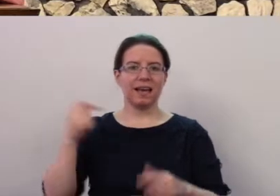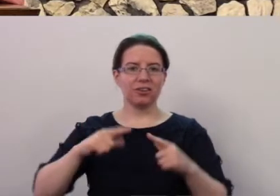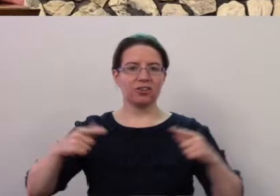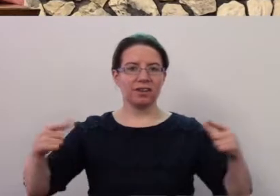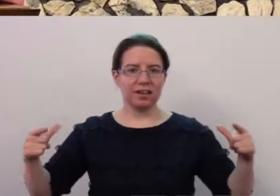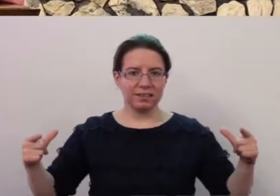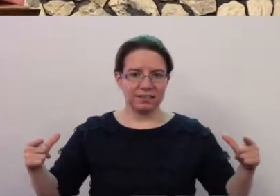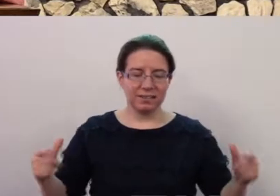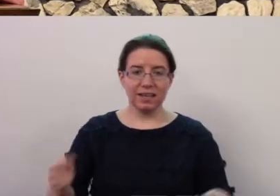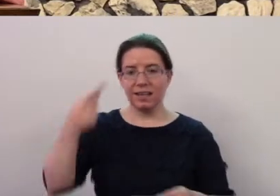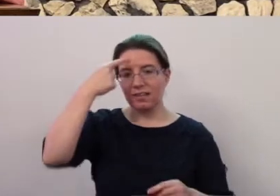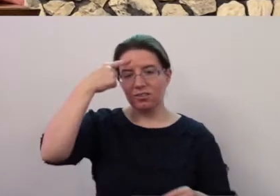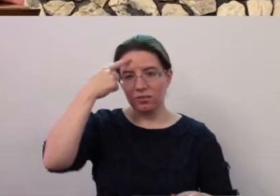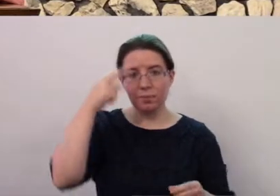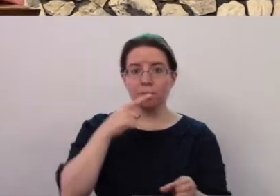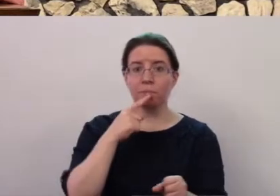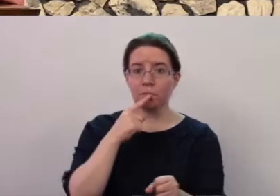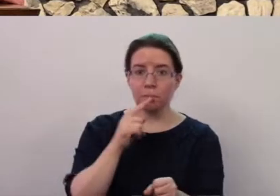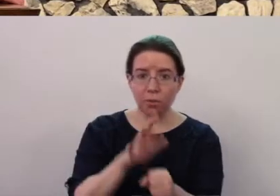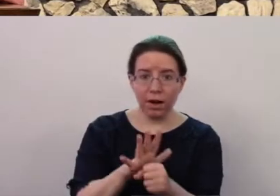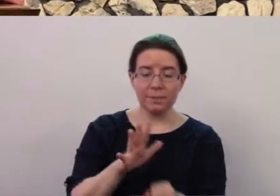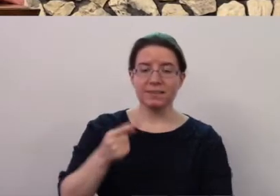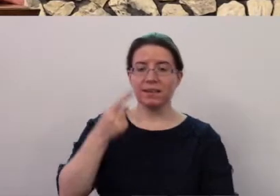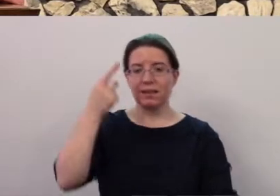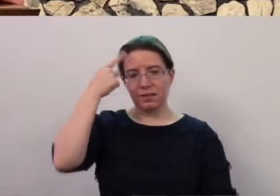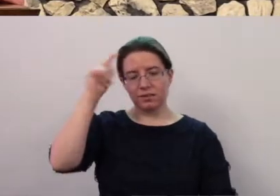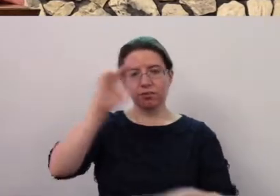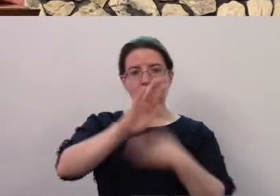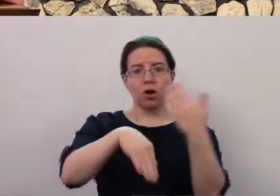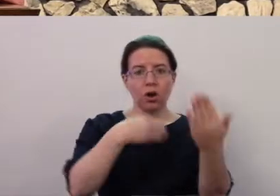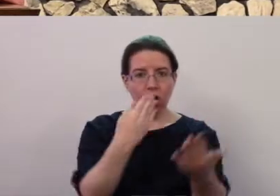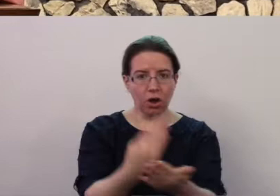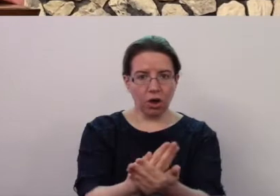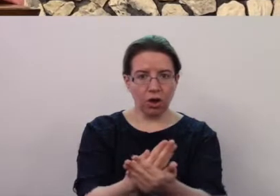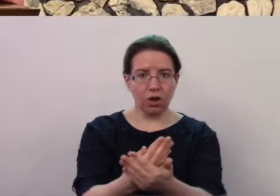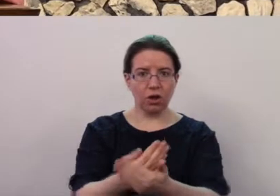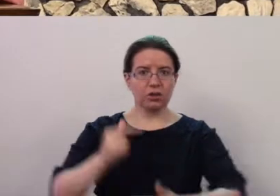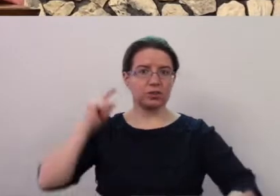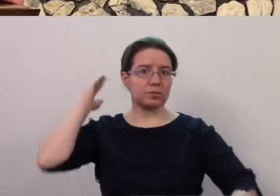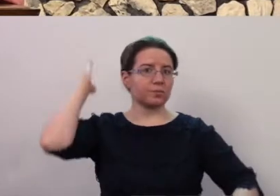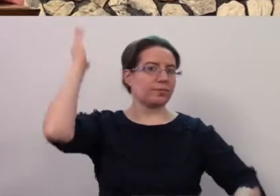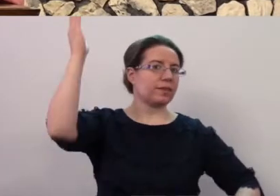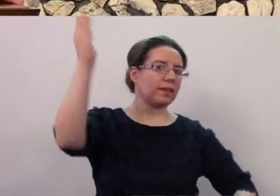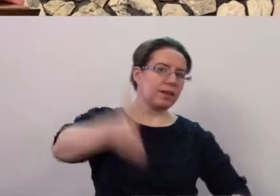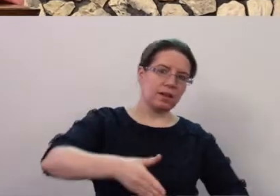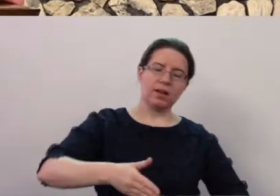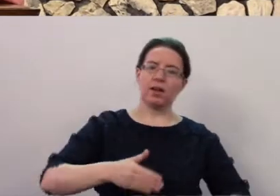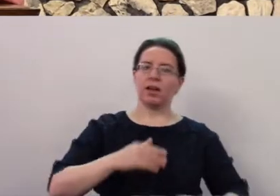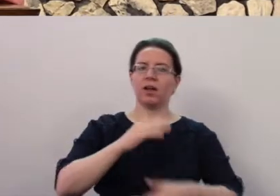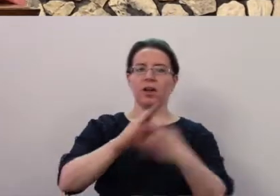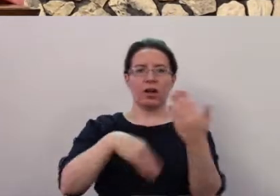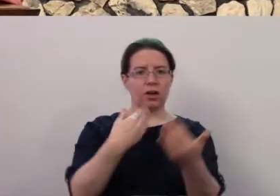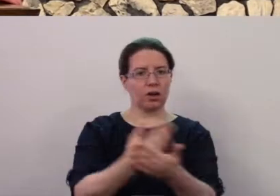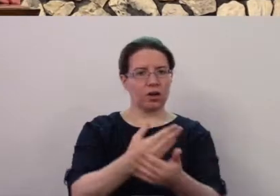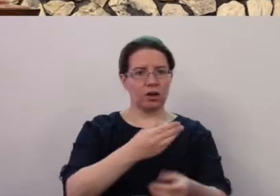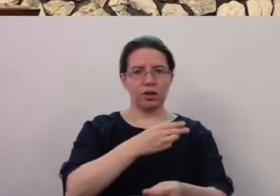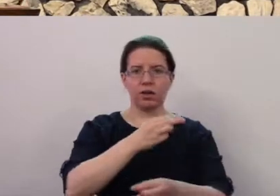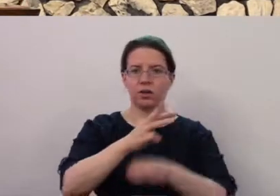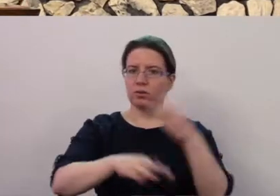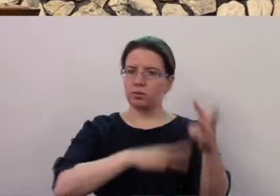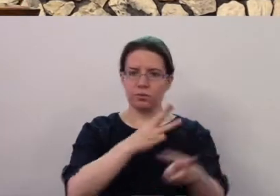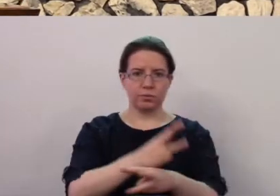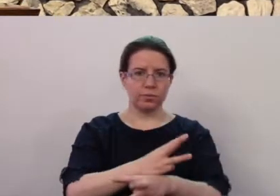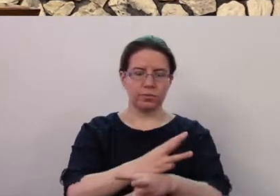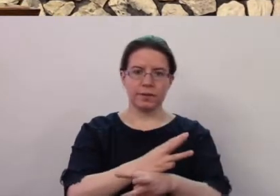And he said, to all that are far off, even as we meet, the Lord our God shall call. And with many other words, did he testify and exhort, saying, save yourselves from